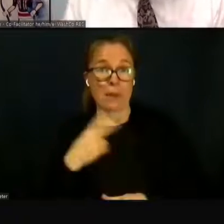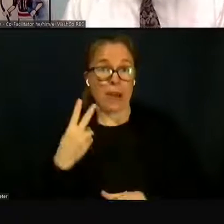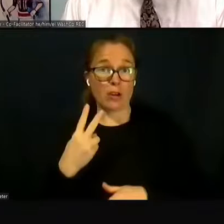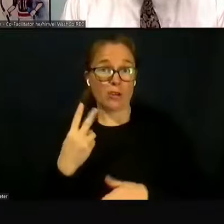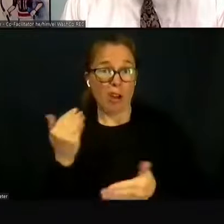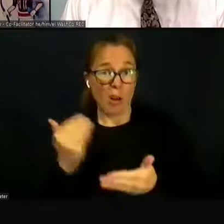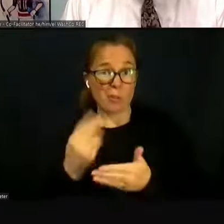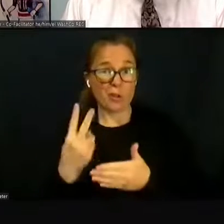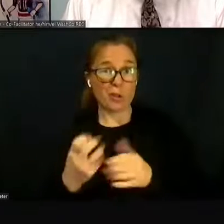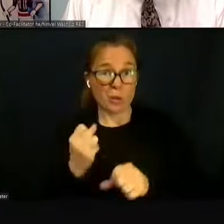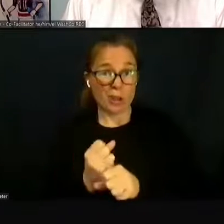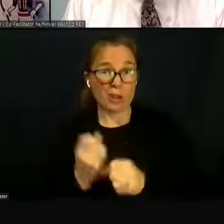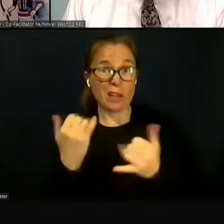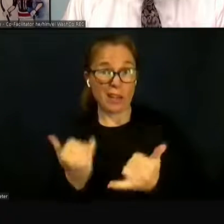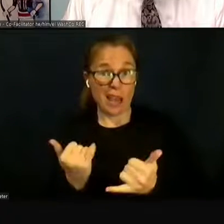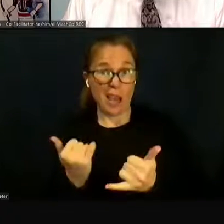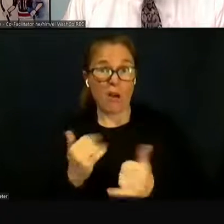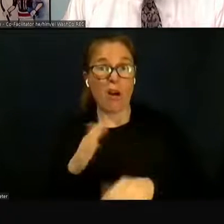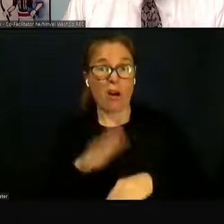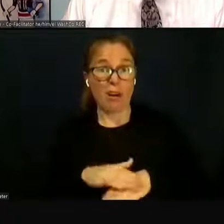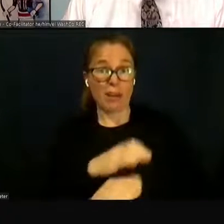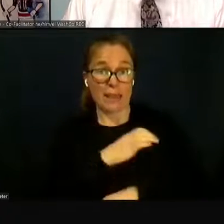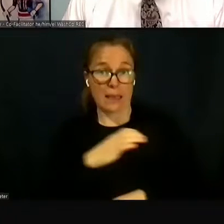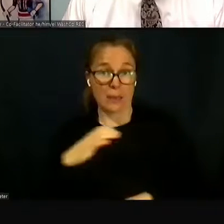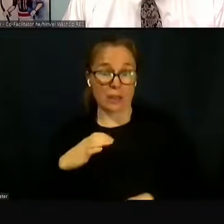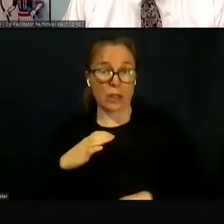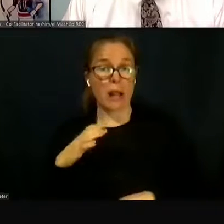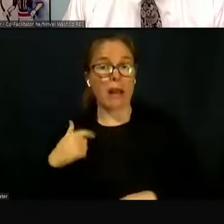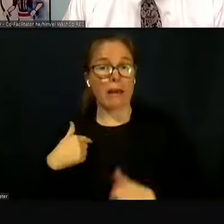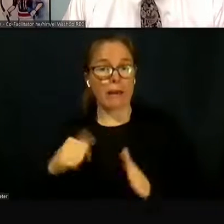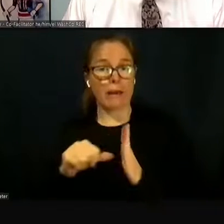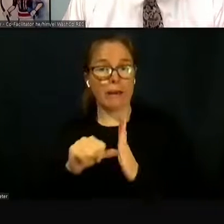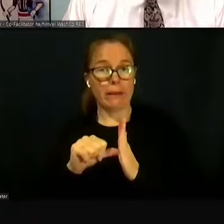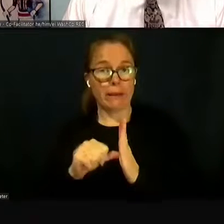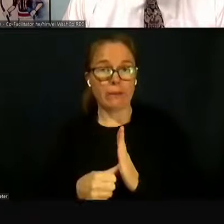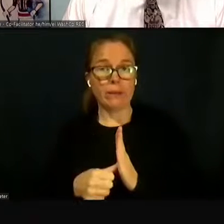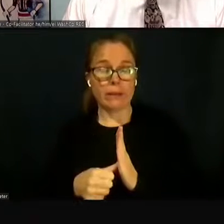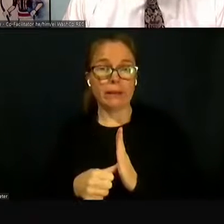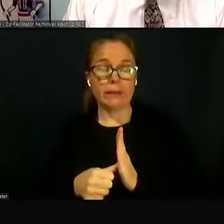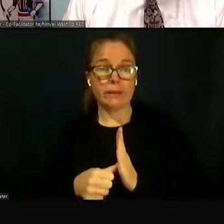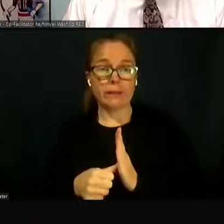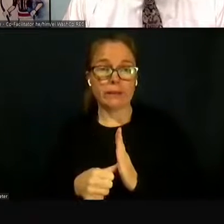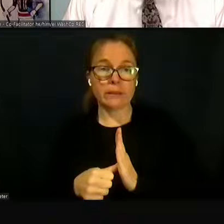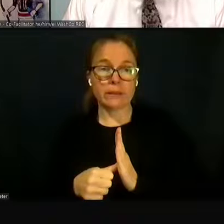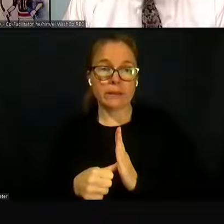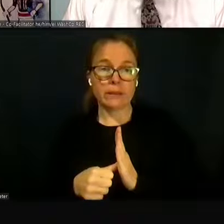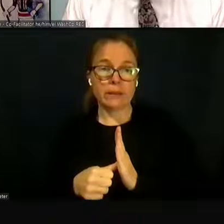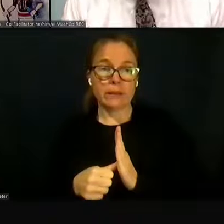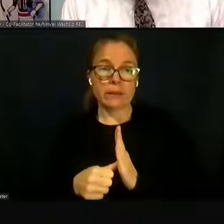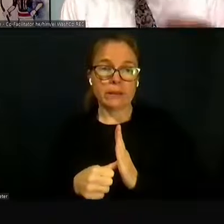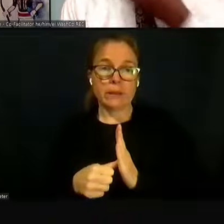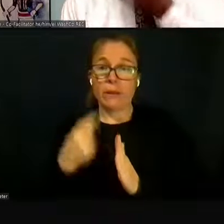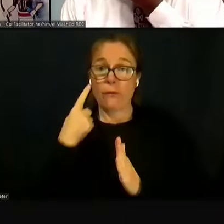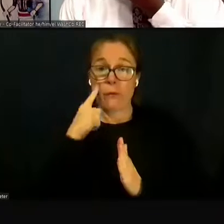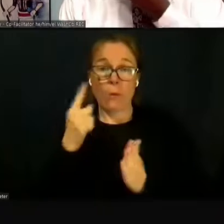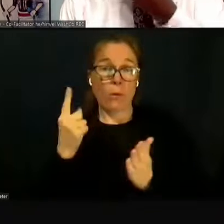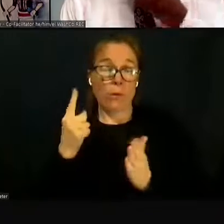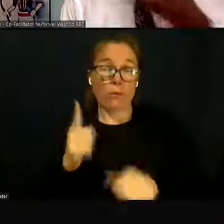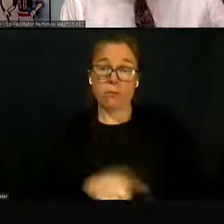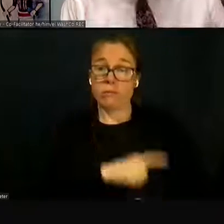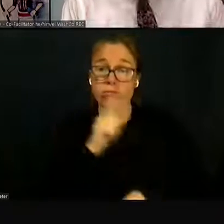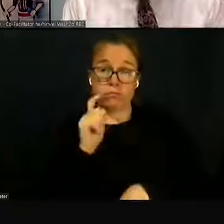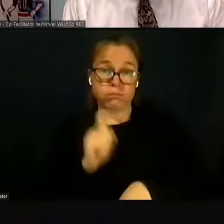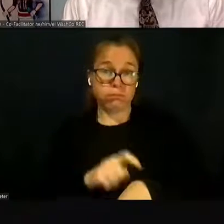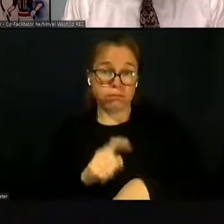now of being on the commission, I pointed out that for a long time,